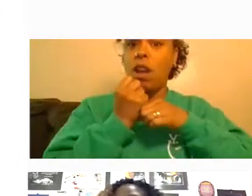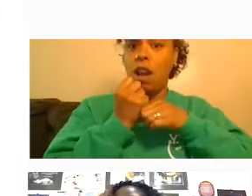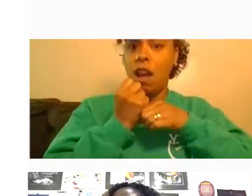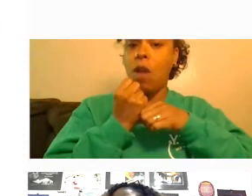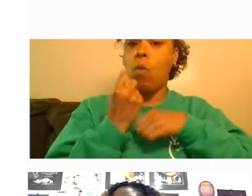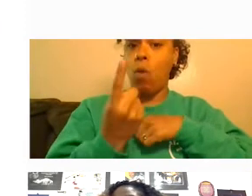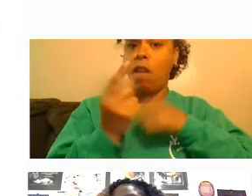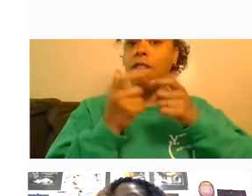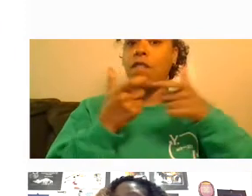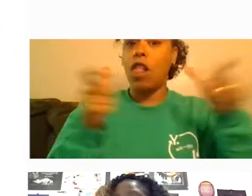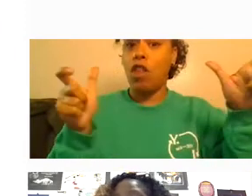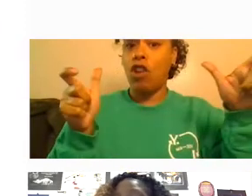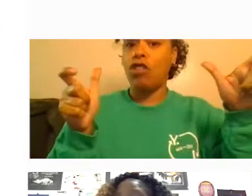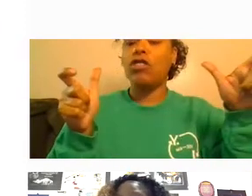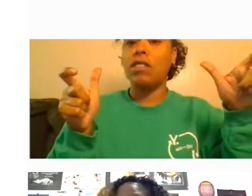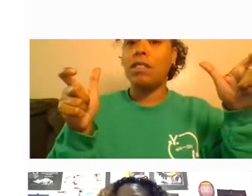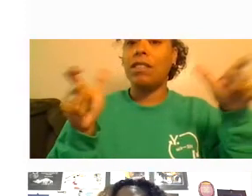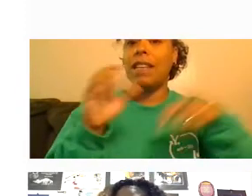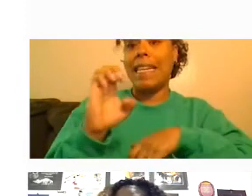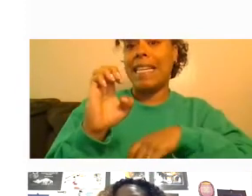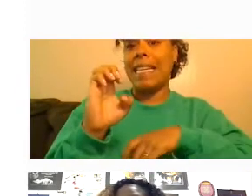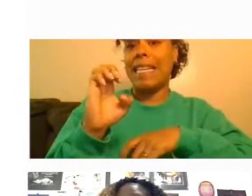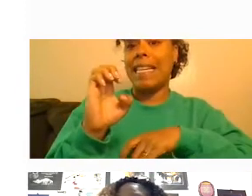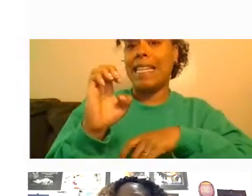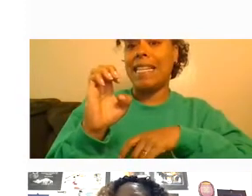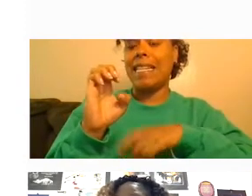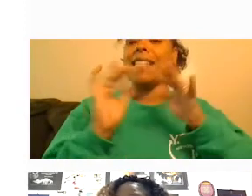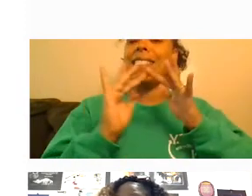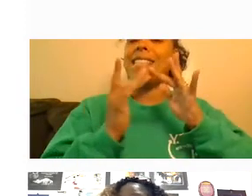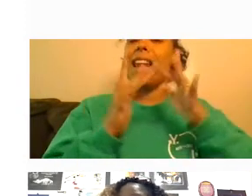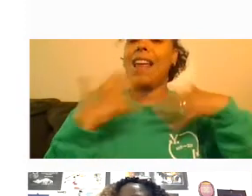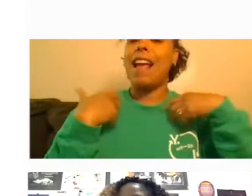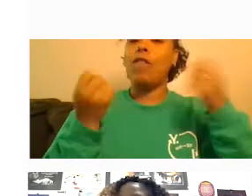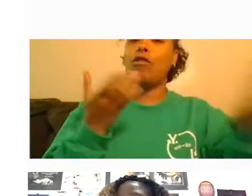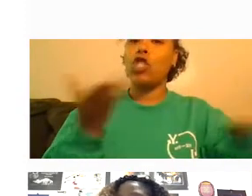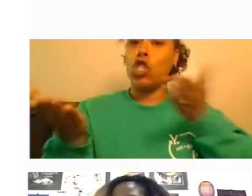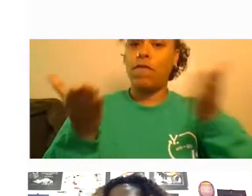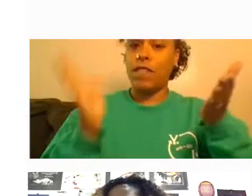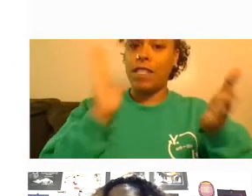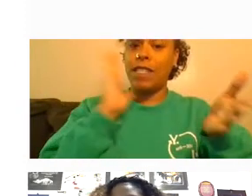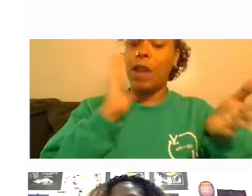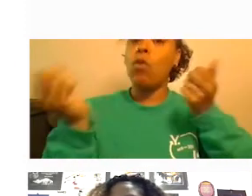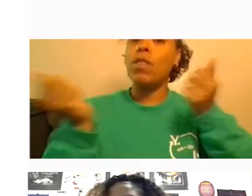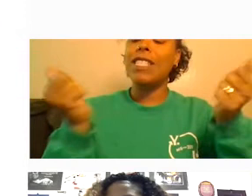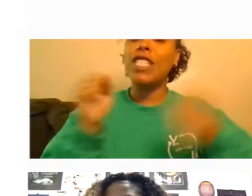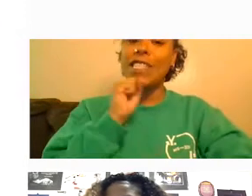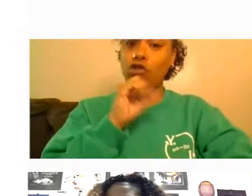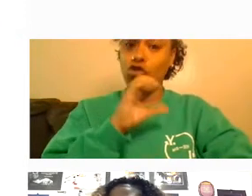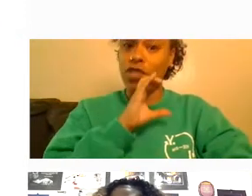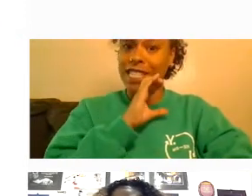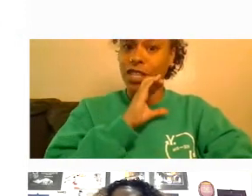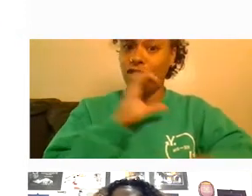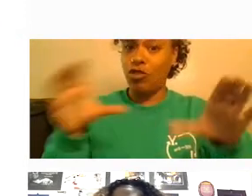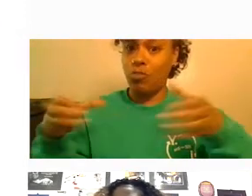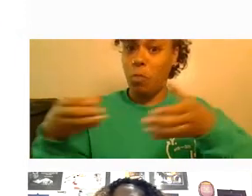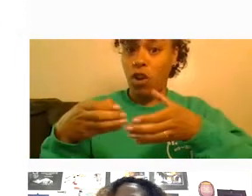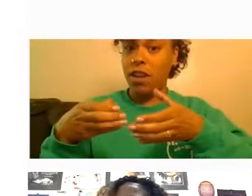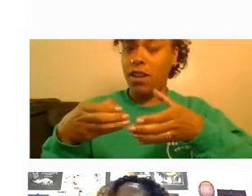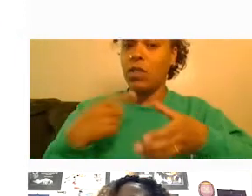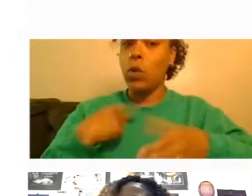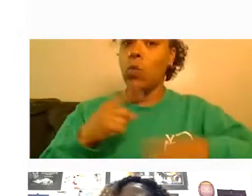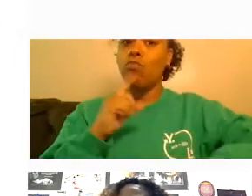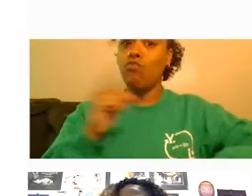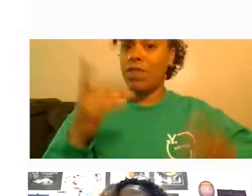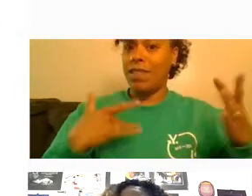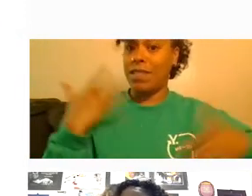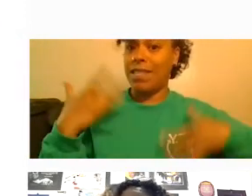largest e-telehealth services that's going to be servicing the senior market. We're really excited about that because there's a